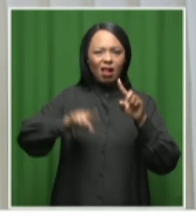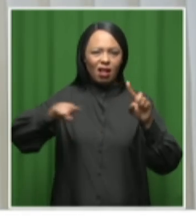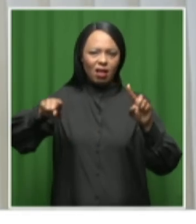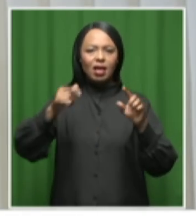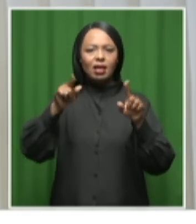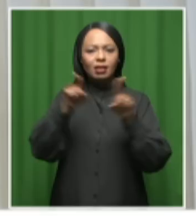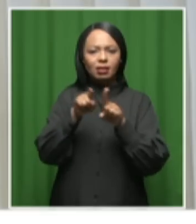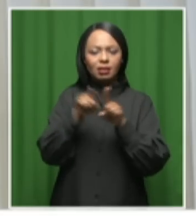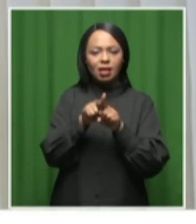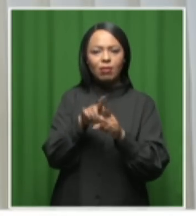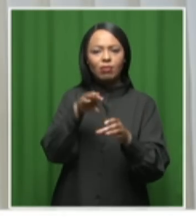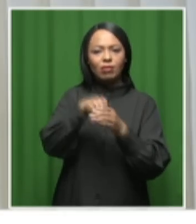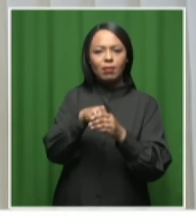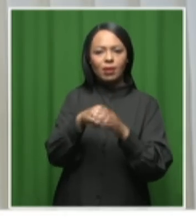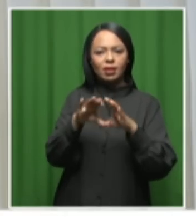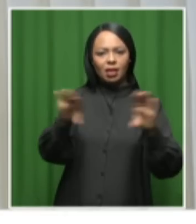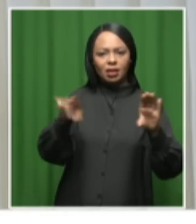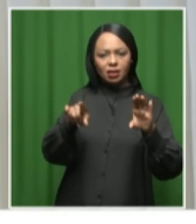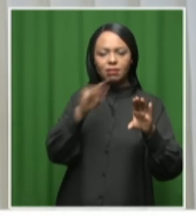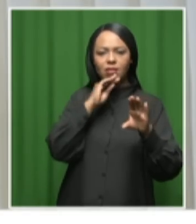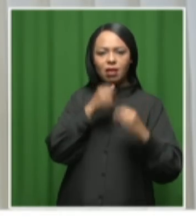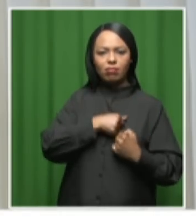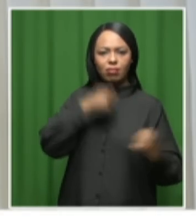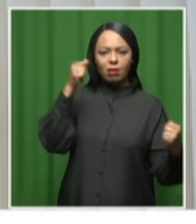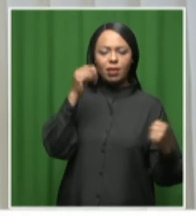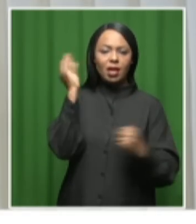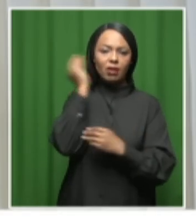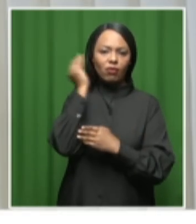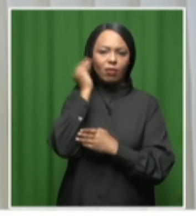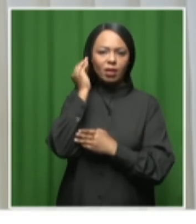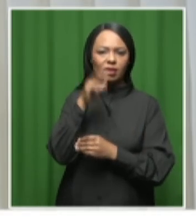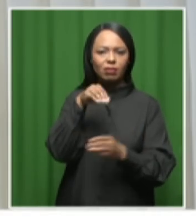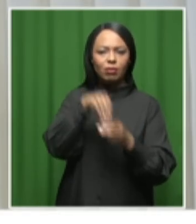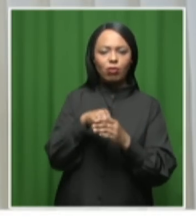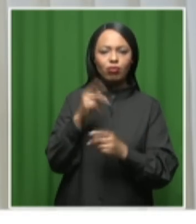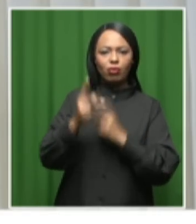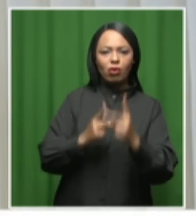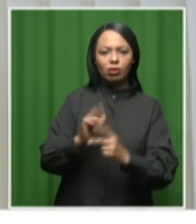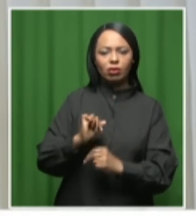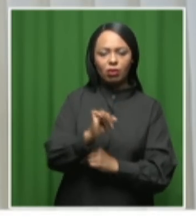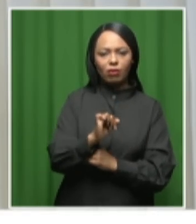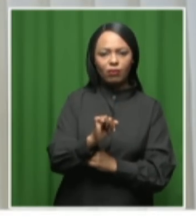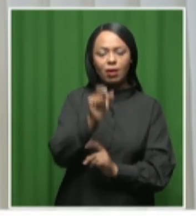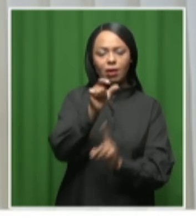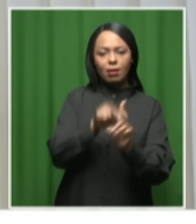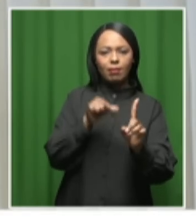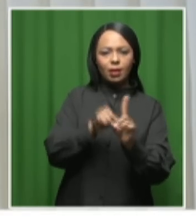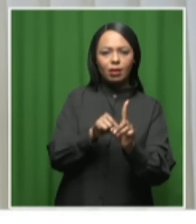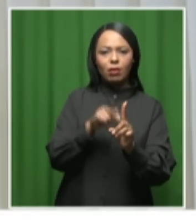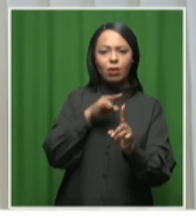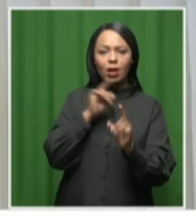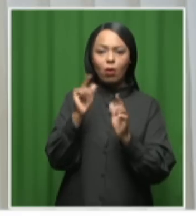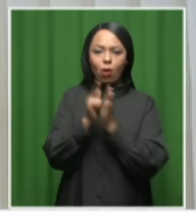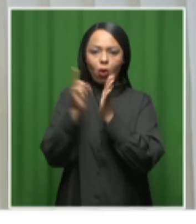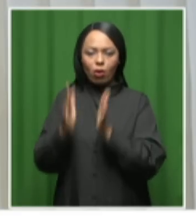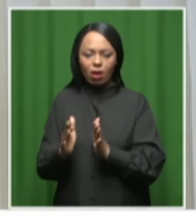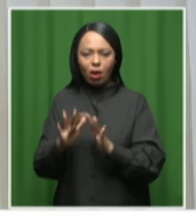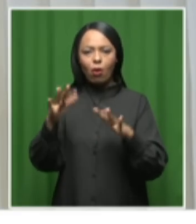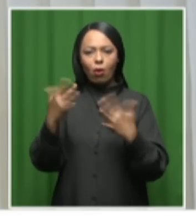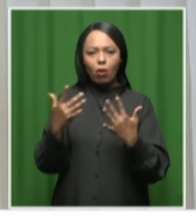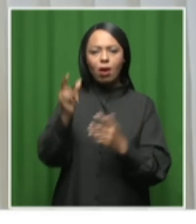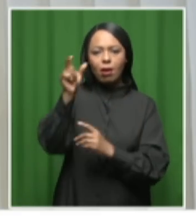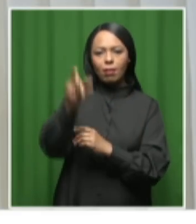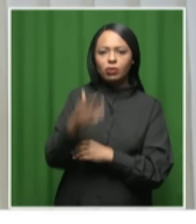section, you are not allowed to disclose information that you have come across in the course and scope of your employment as a prosecutor or as a person